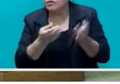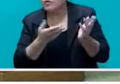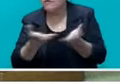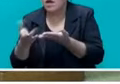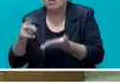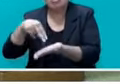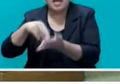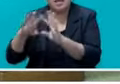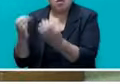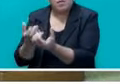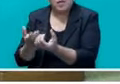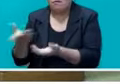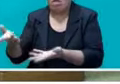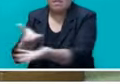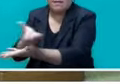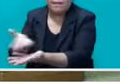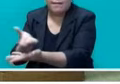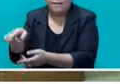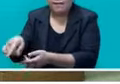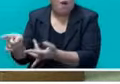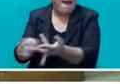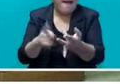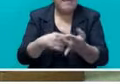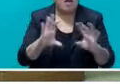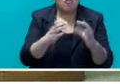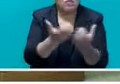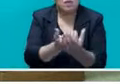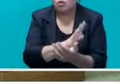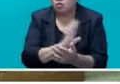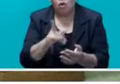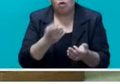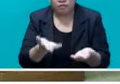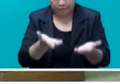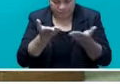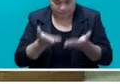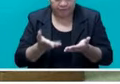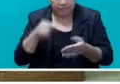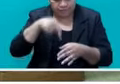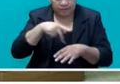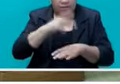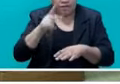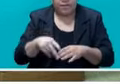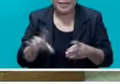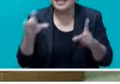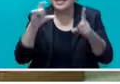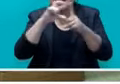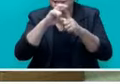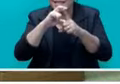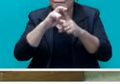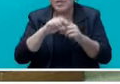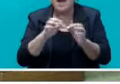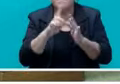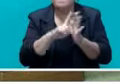a standing committee or other committee of Parliament. And D, that the